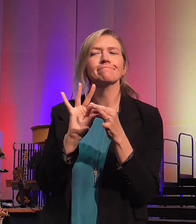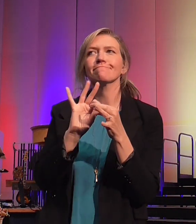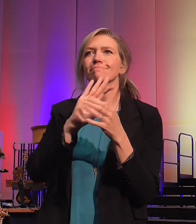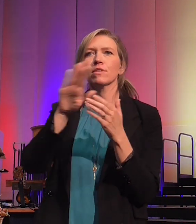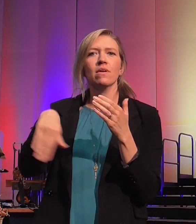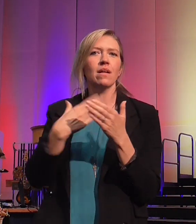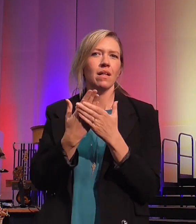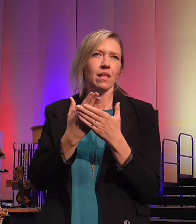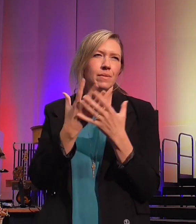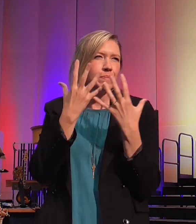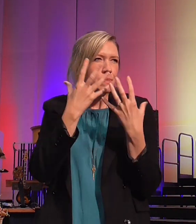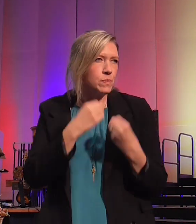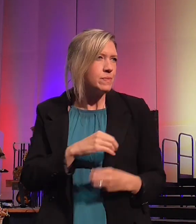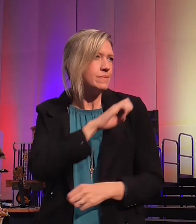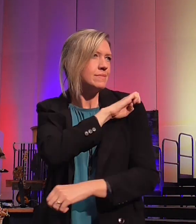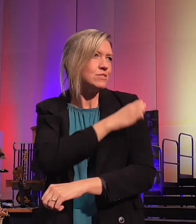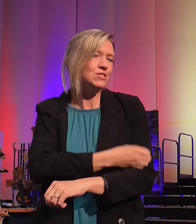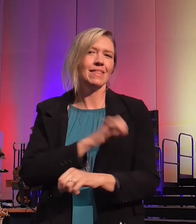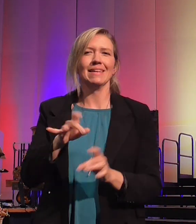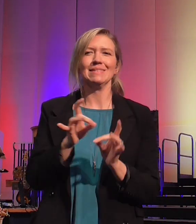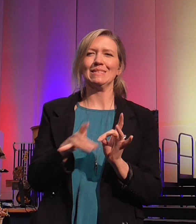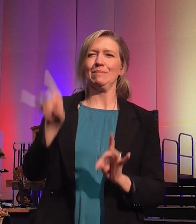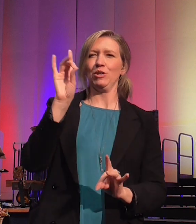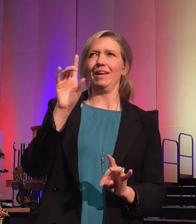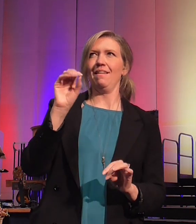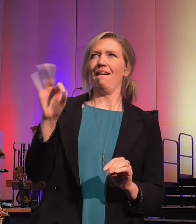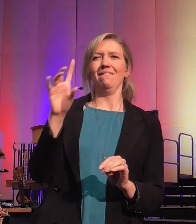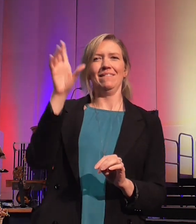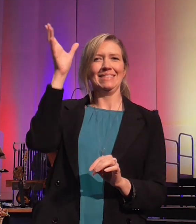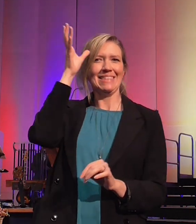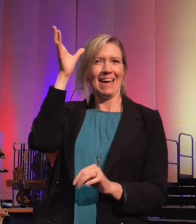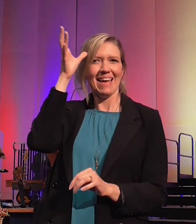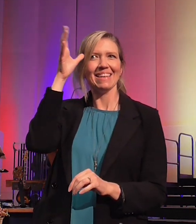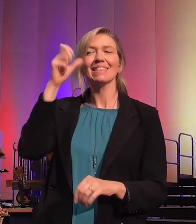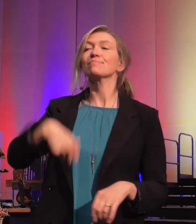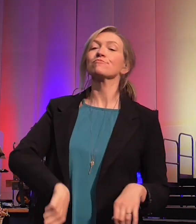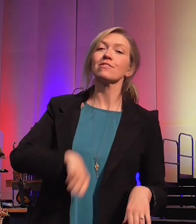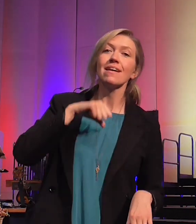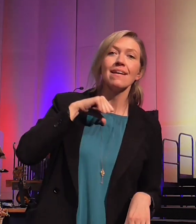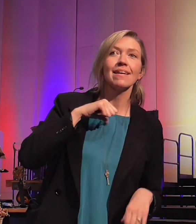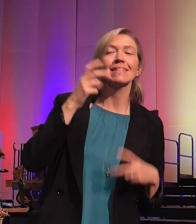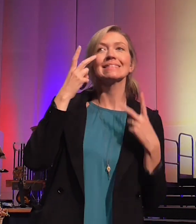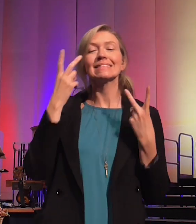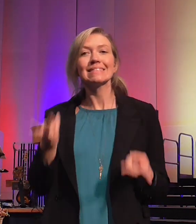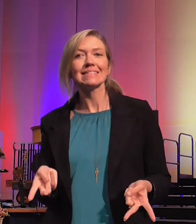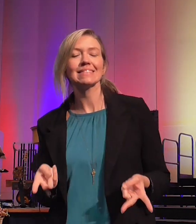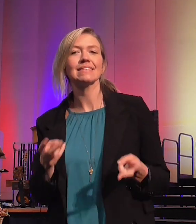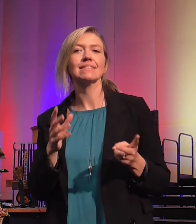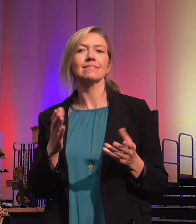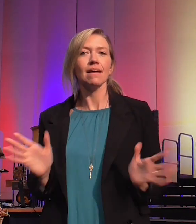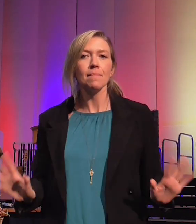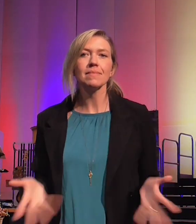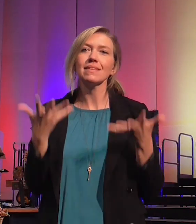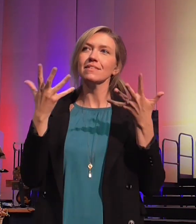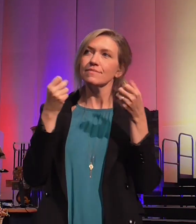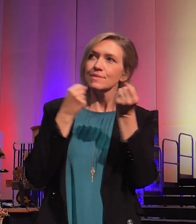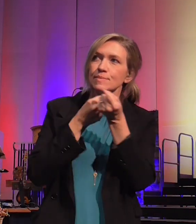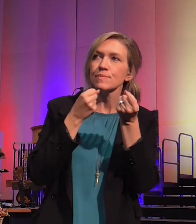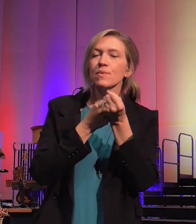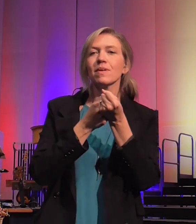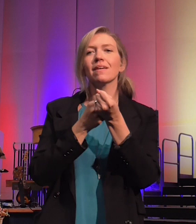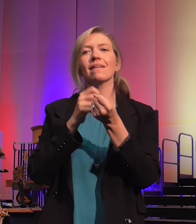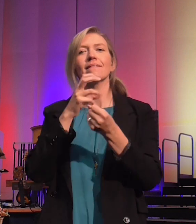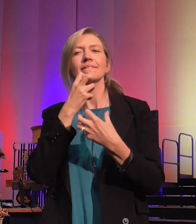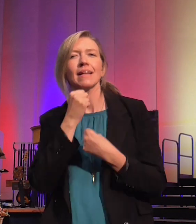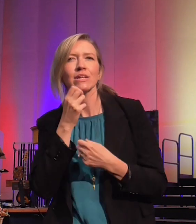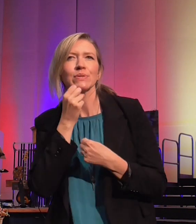and all of the wonderful energy of the spirit of dad, the pride, the being seen, the upliftment, the support,